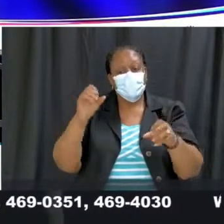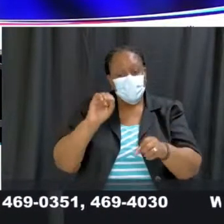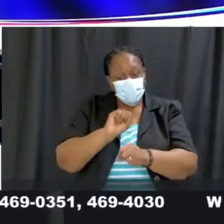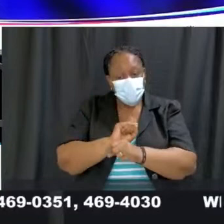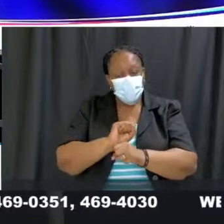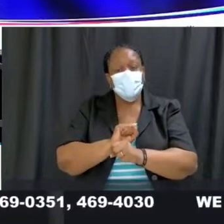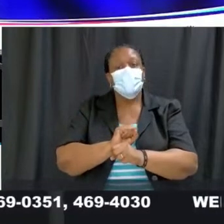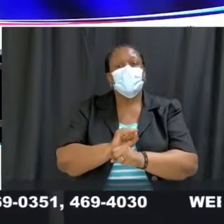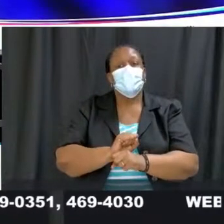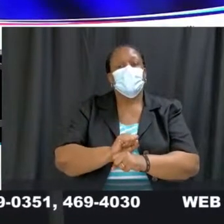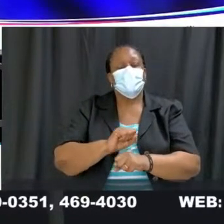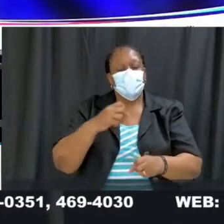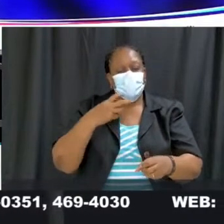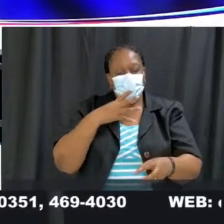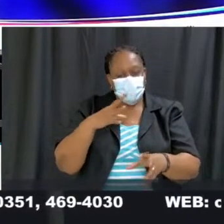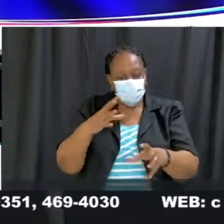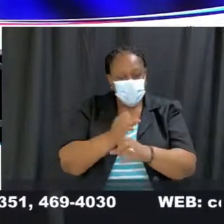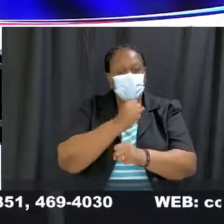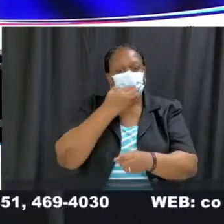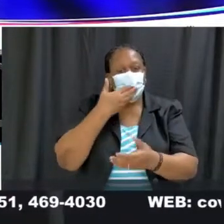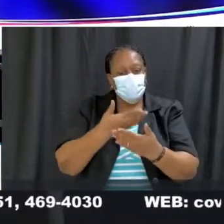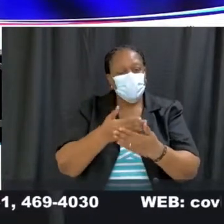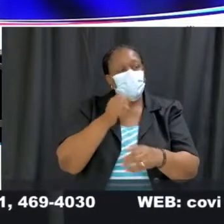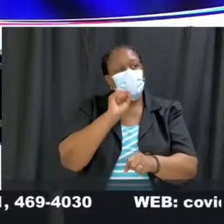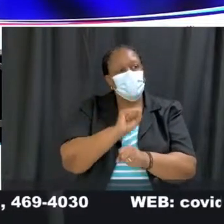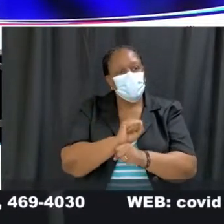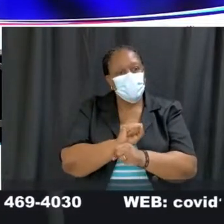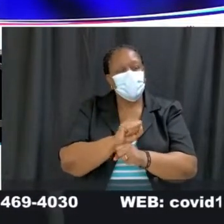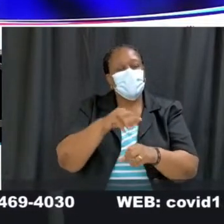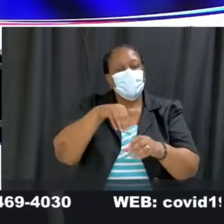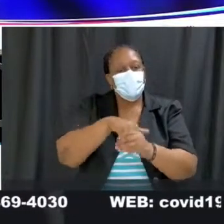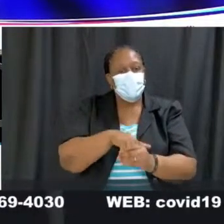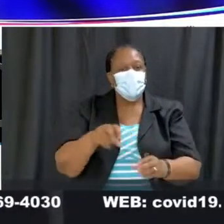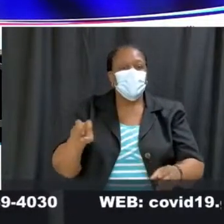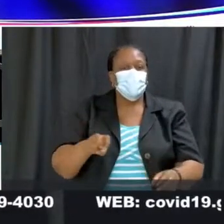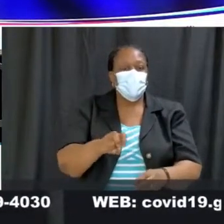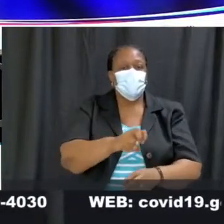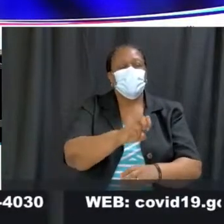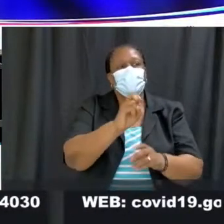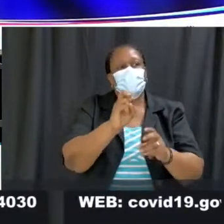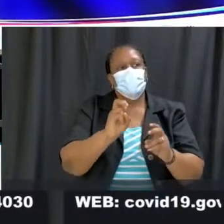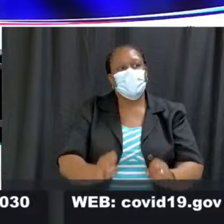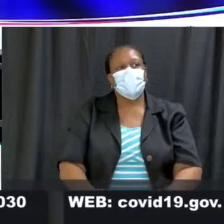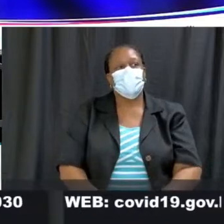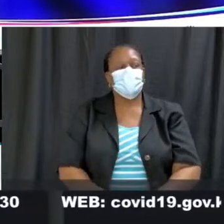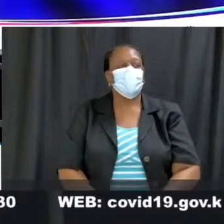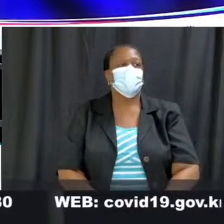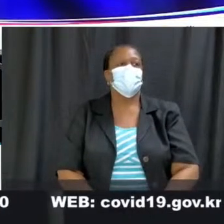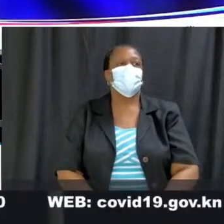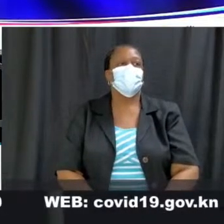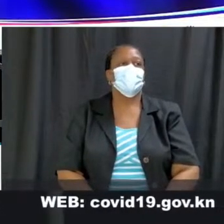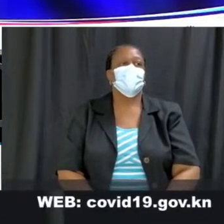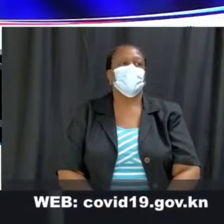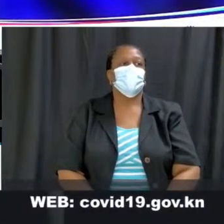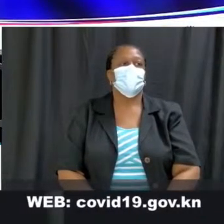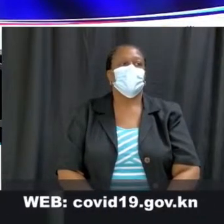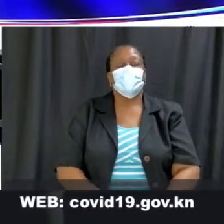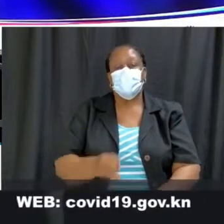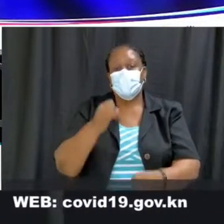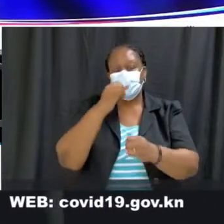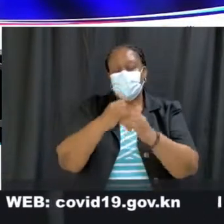persons, we see the uptake of persons coming into the country. For example, last week Sunday, we would have experienced